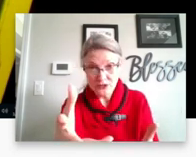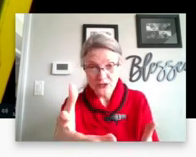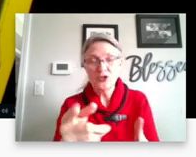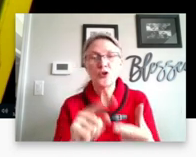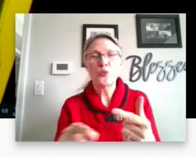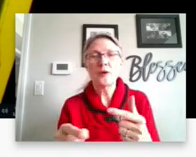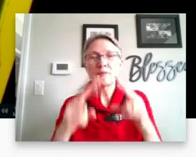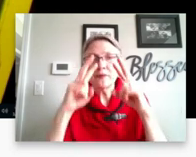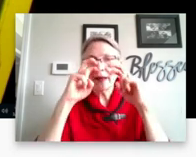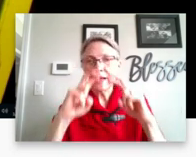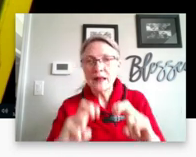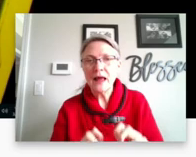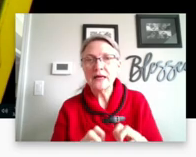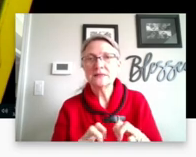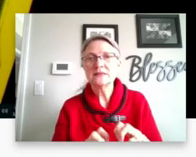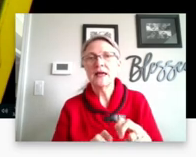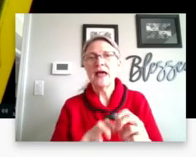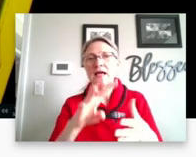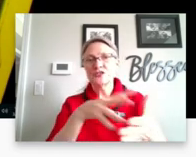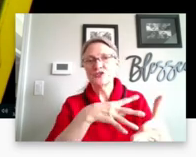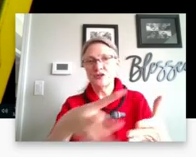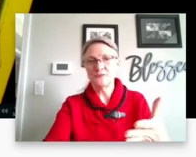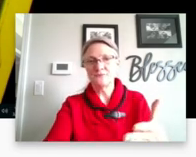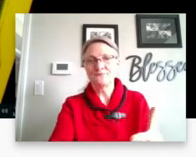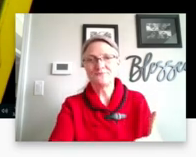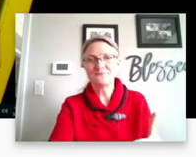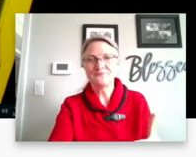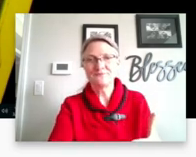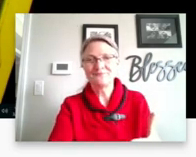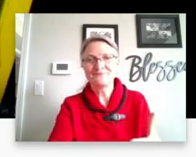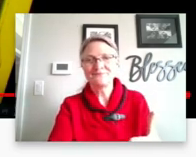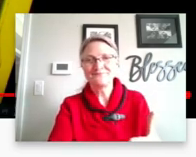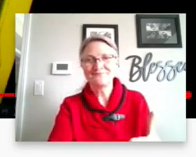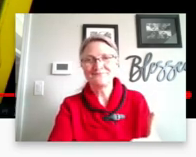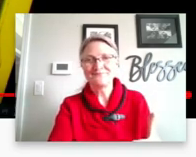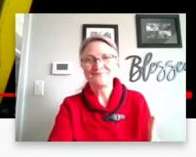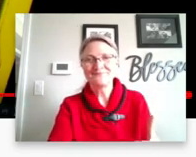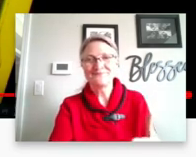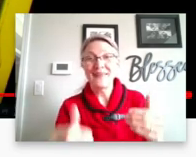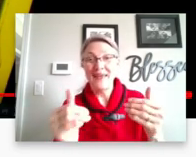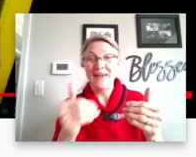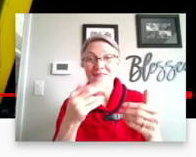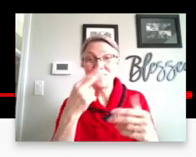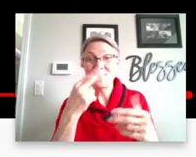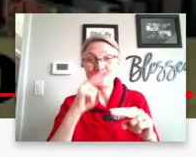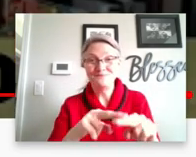analyze and see all those awesome things that you have to share. Can't wait. Have fun.